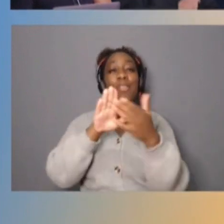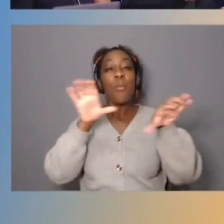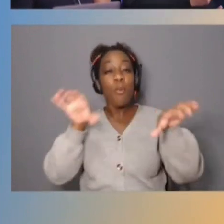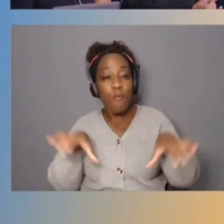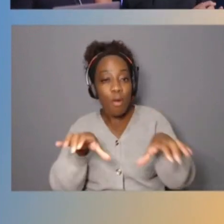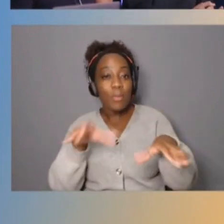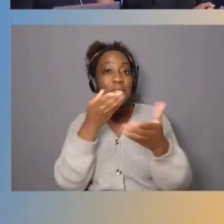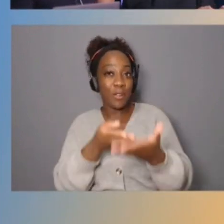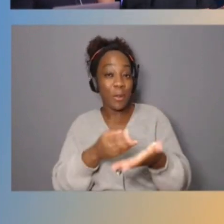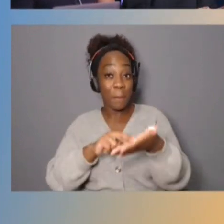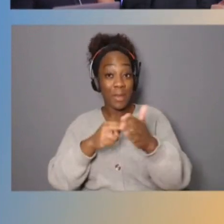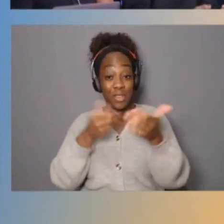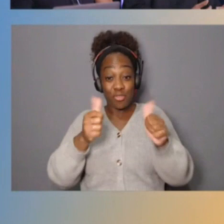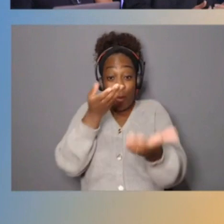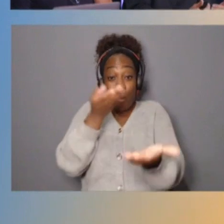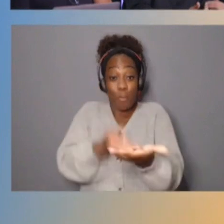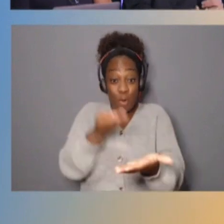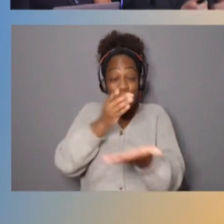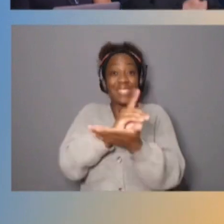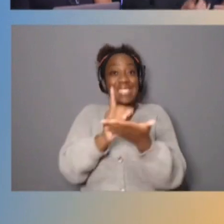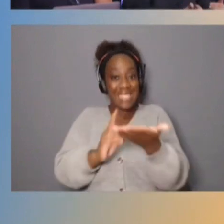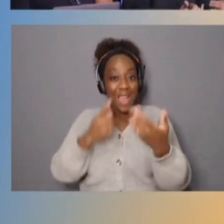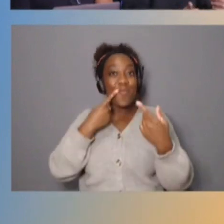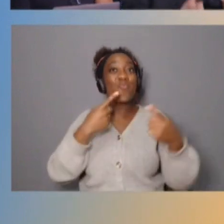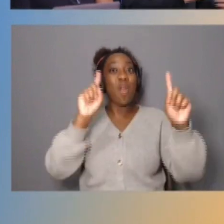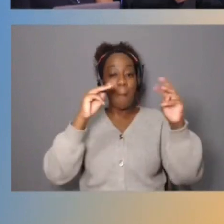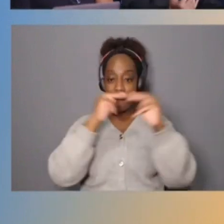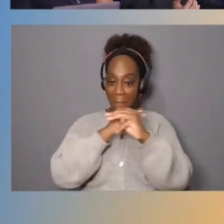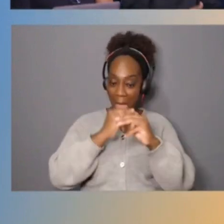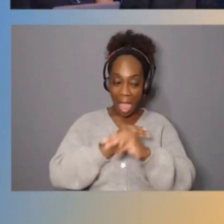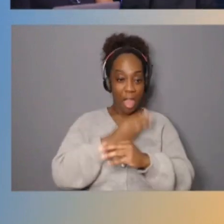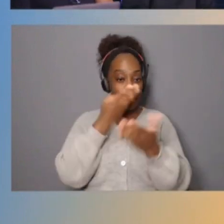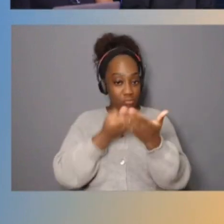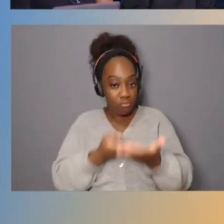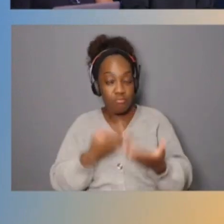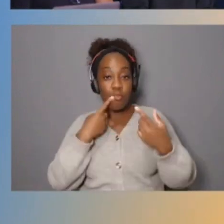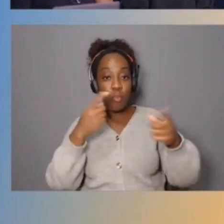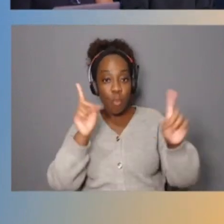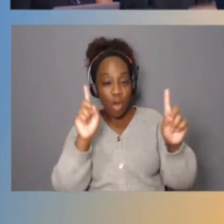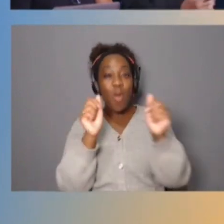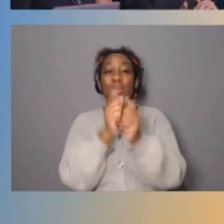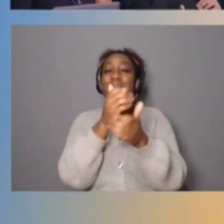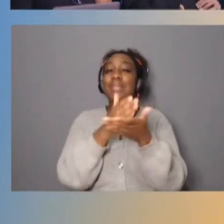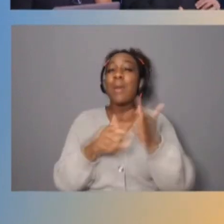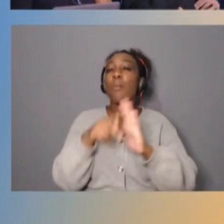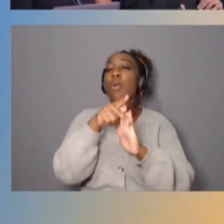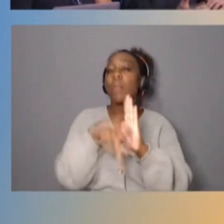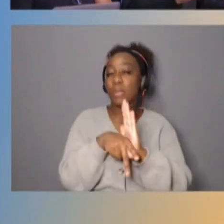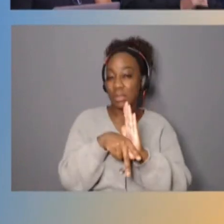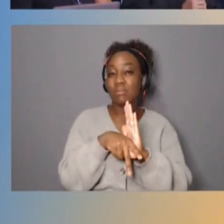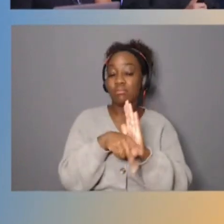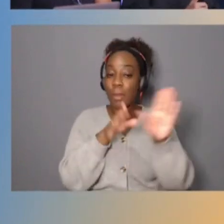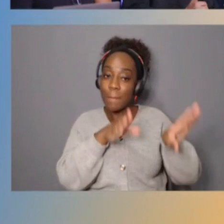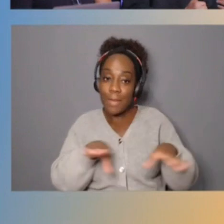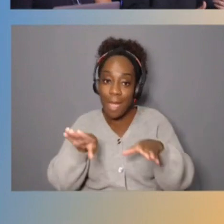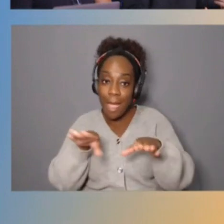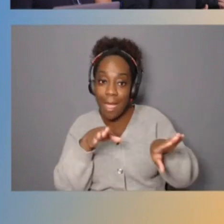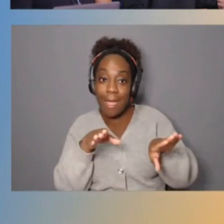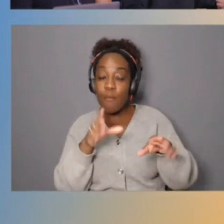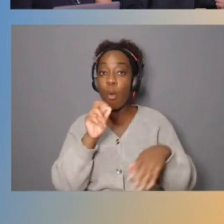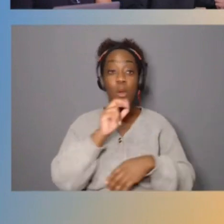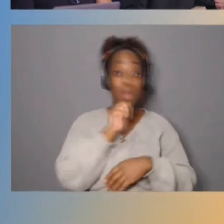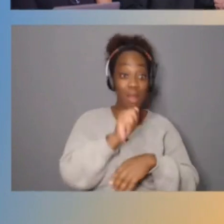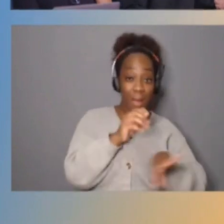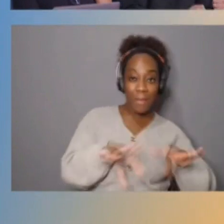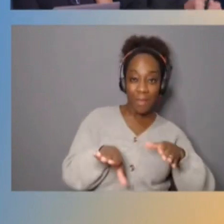prove that the design works mathematically with some properties that you define for your design to behave to or not to behave to. And